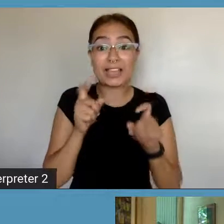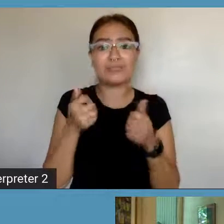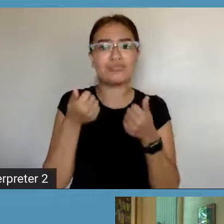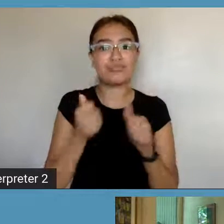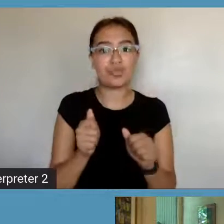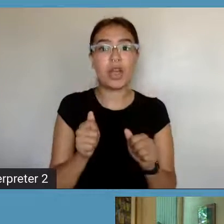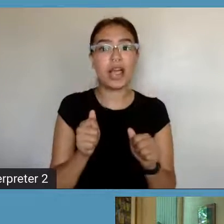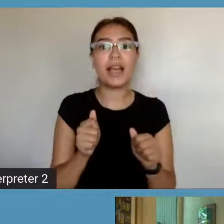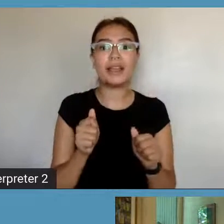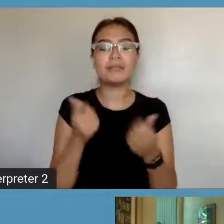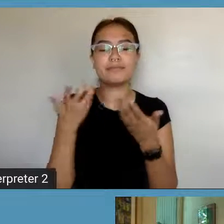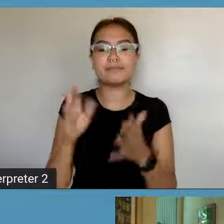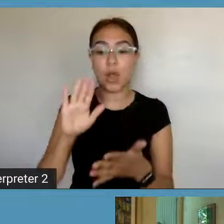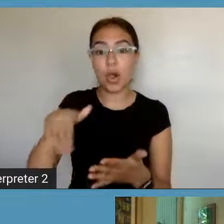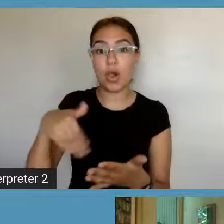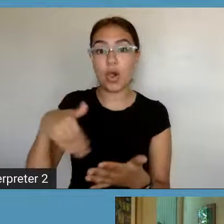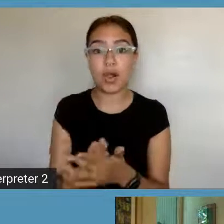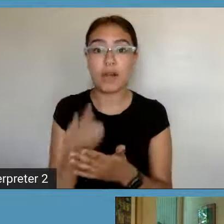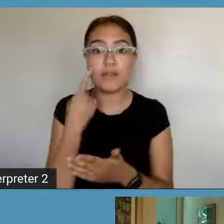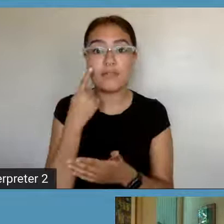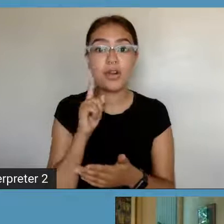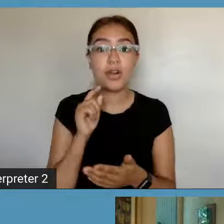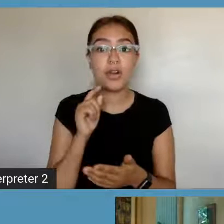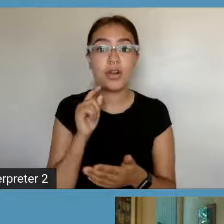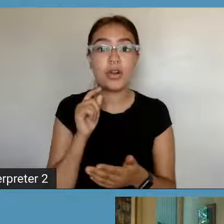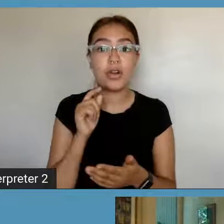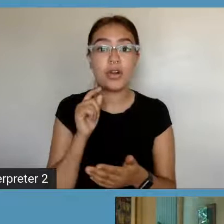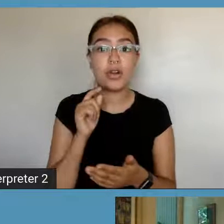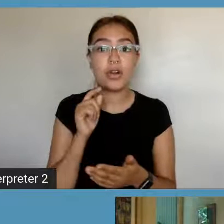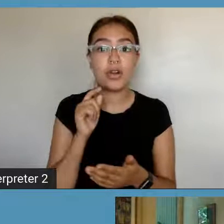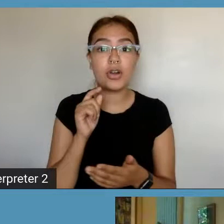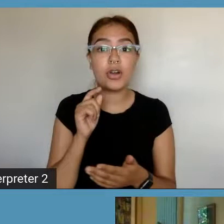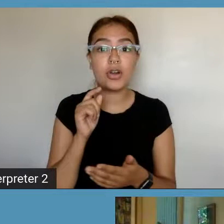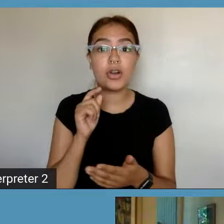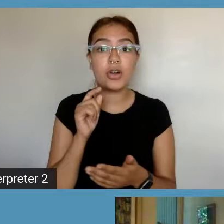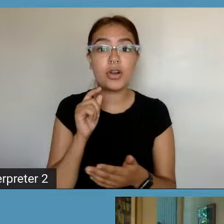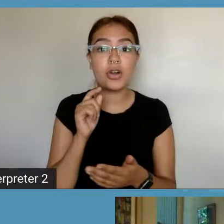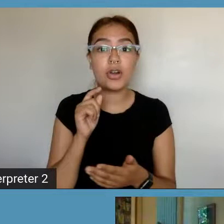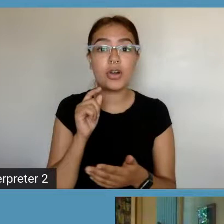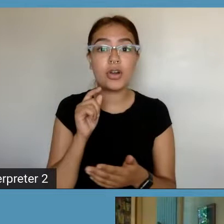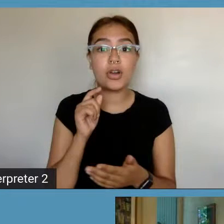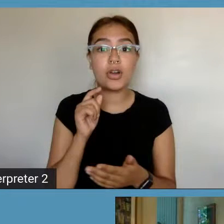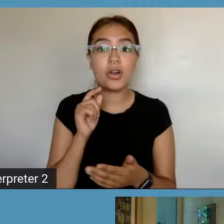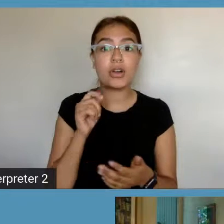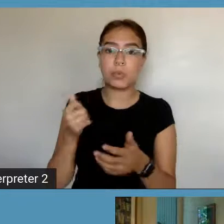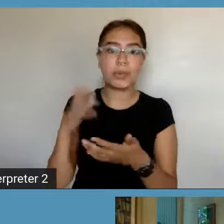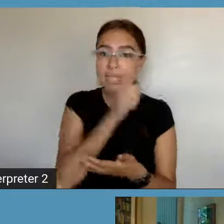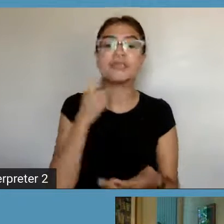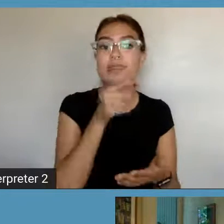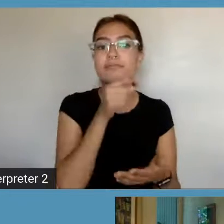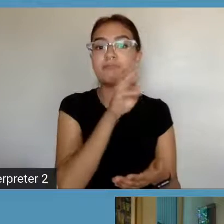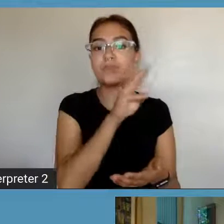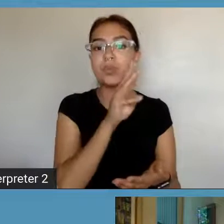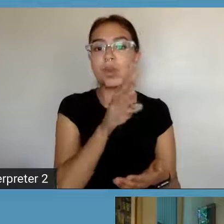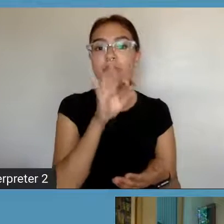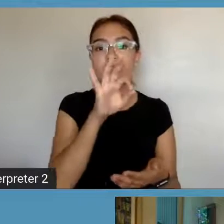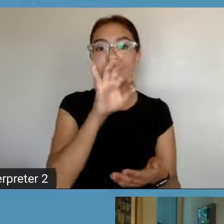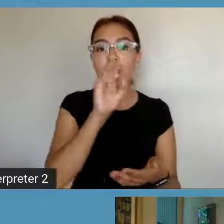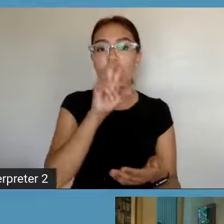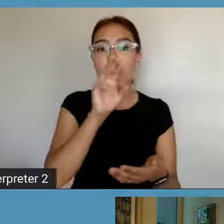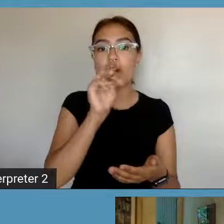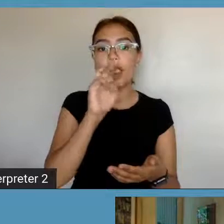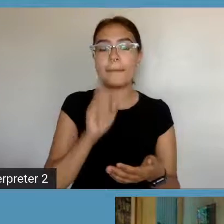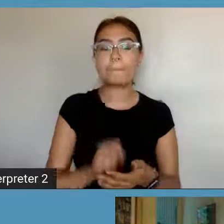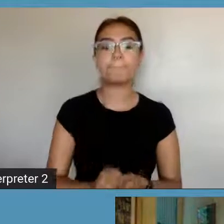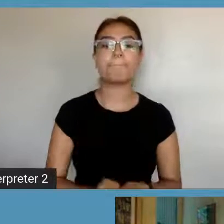can. For those that we miss, be sure to check out the forum at after the presentation concludes. So starting